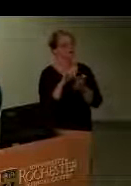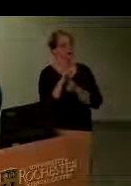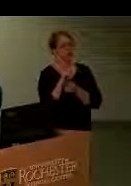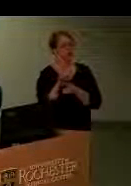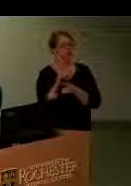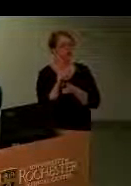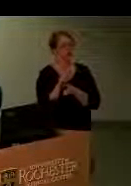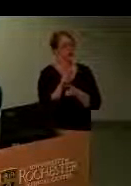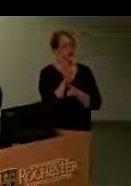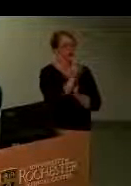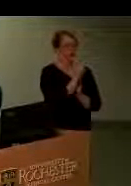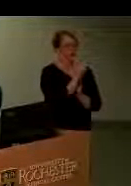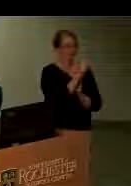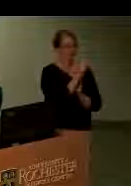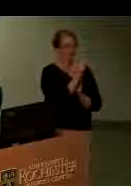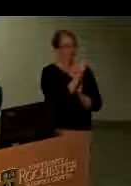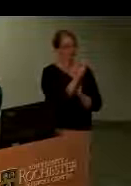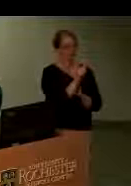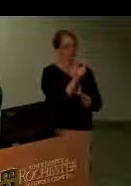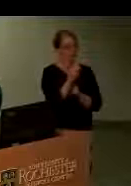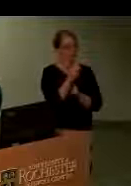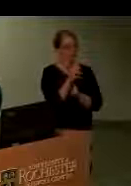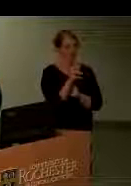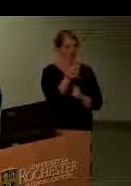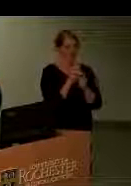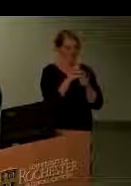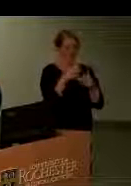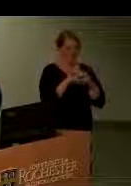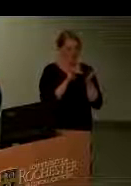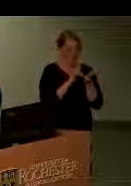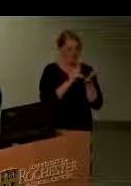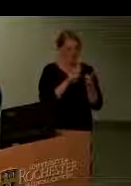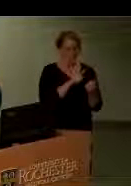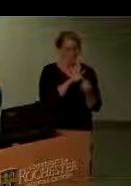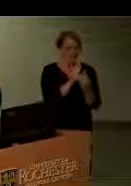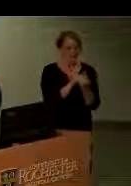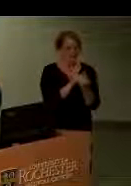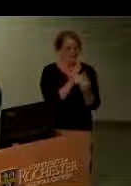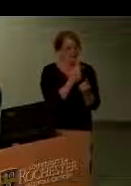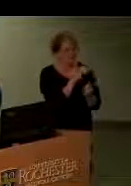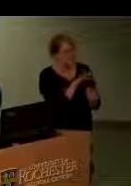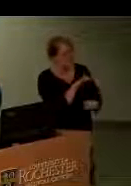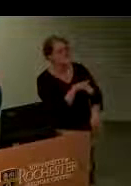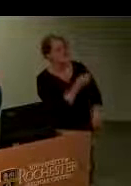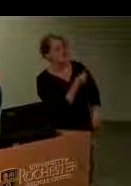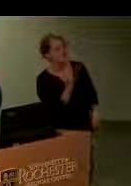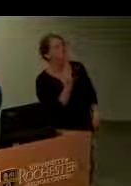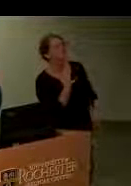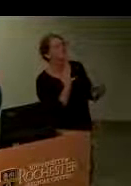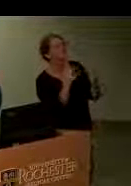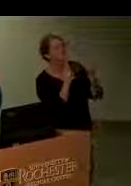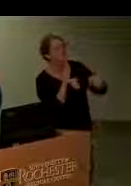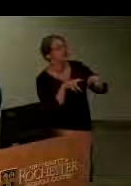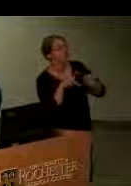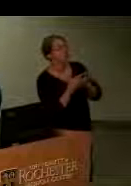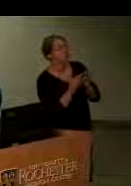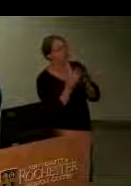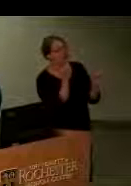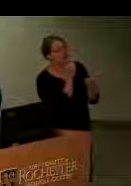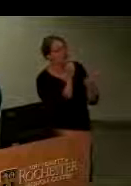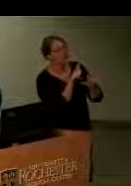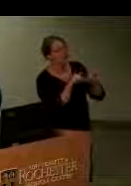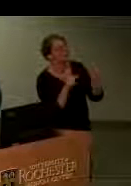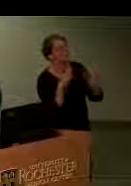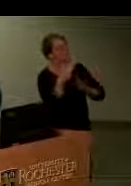Farber, because anybody going into medicine had to meet with him. And he said to me, okay, he says, let's just cut through the nonsense. What's